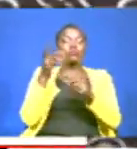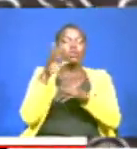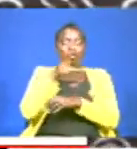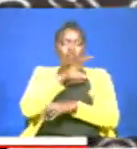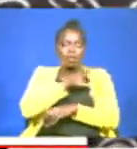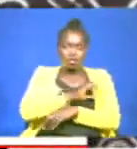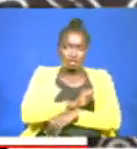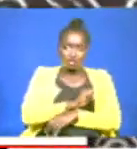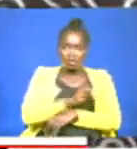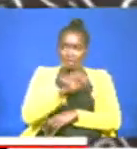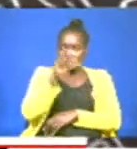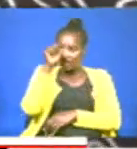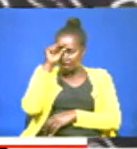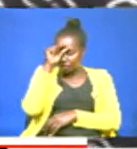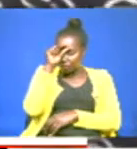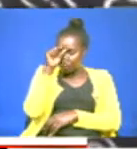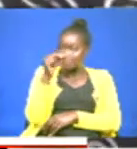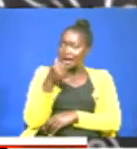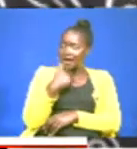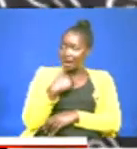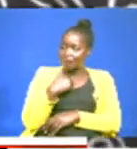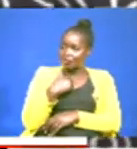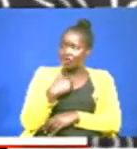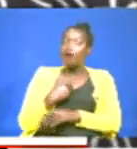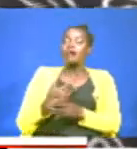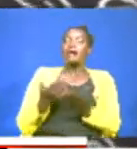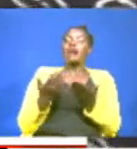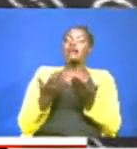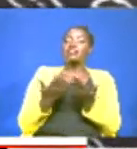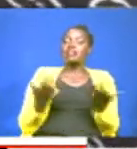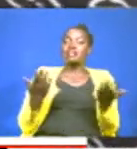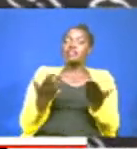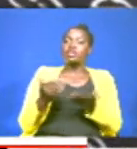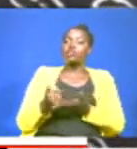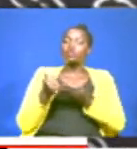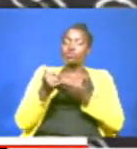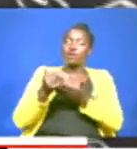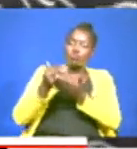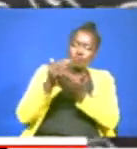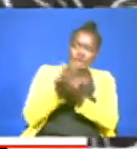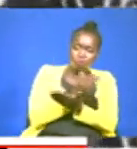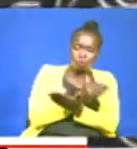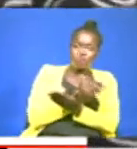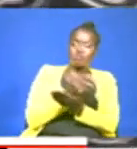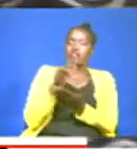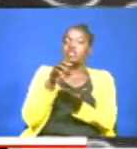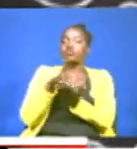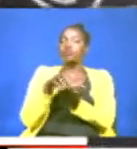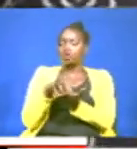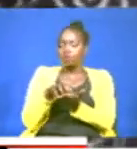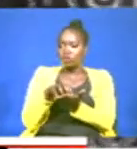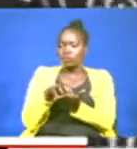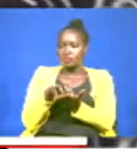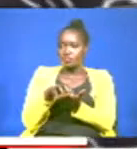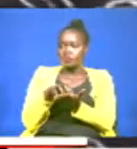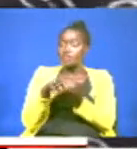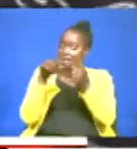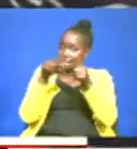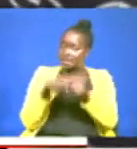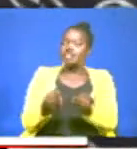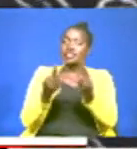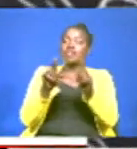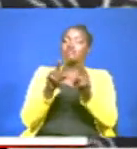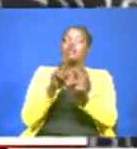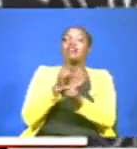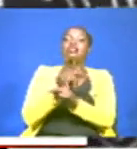The government has put in place measures to help alleviate the situation. It has itself reserved